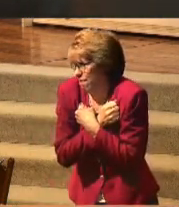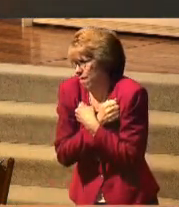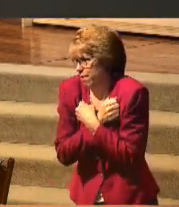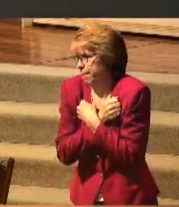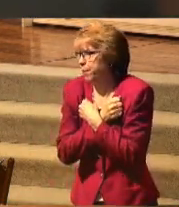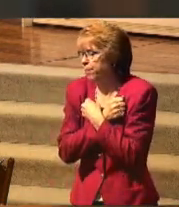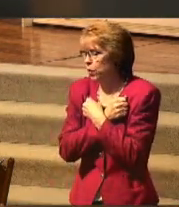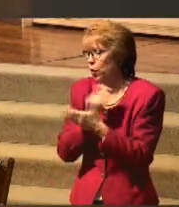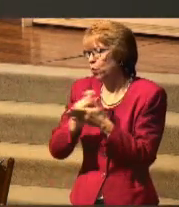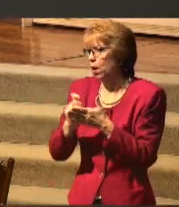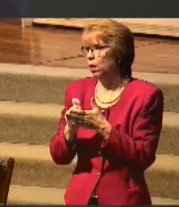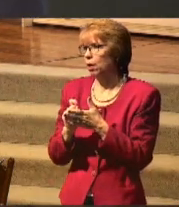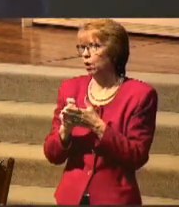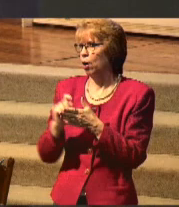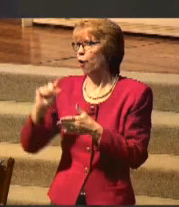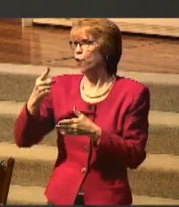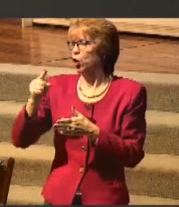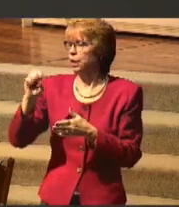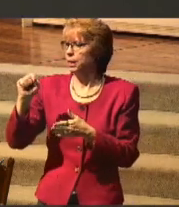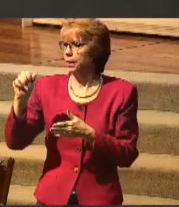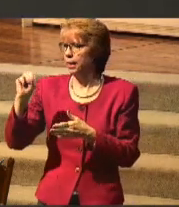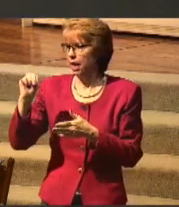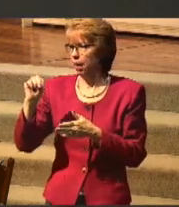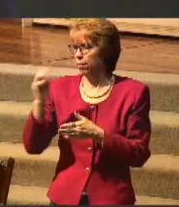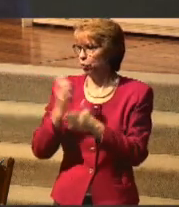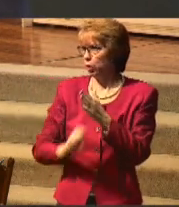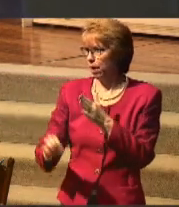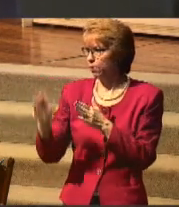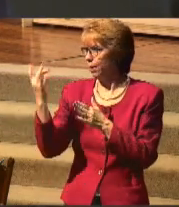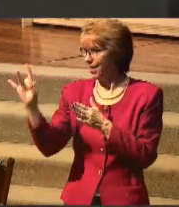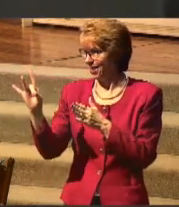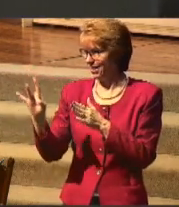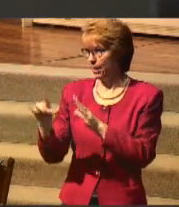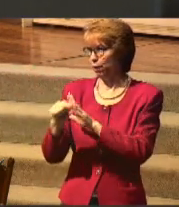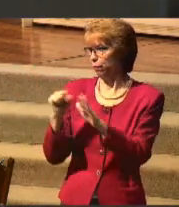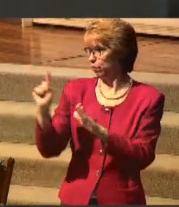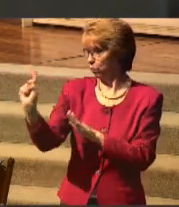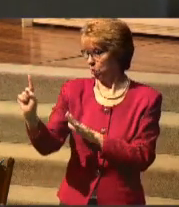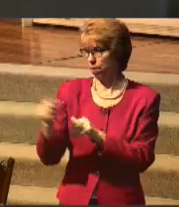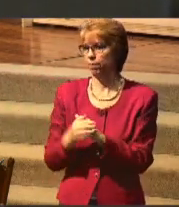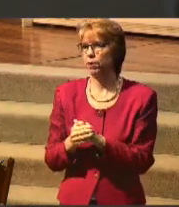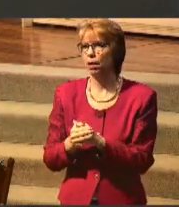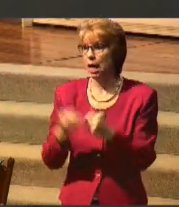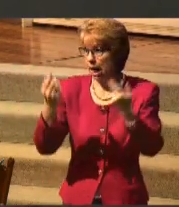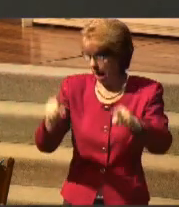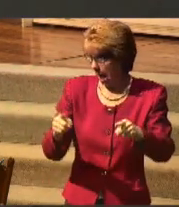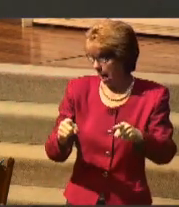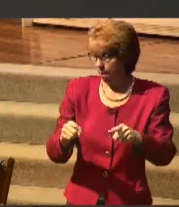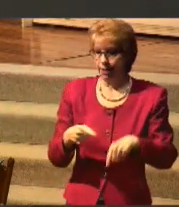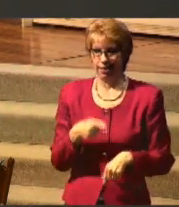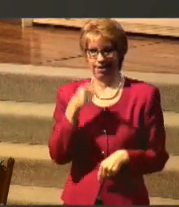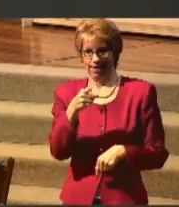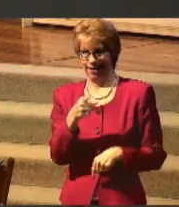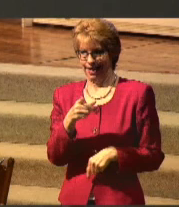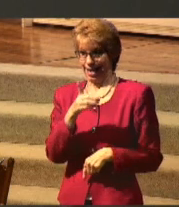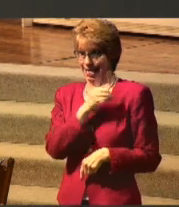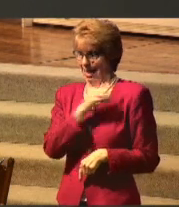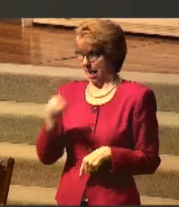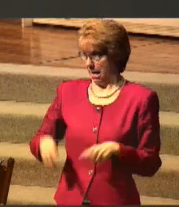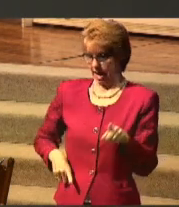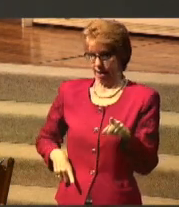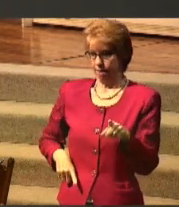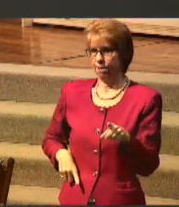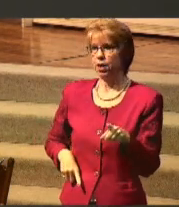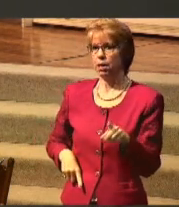this reference, 1 Samuel 18 and verse 1. And it came to pass when he, speaking of David, had made an end of